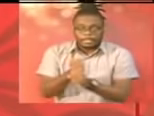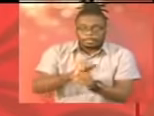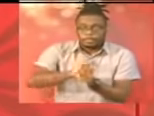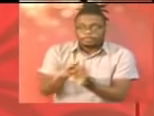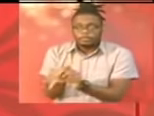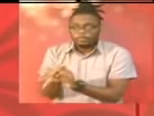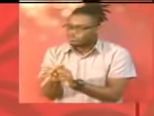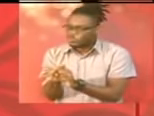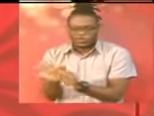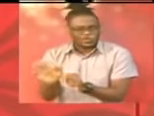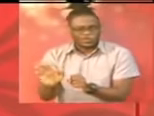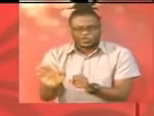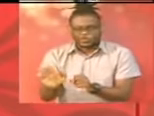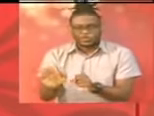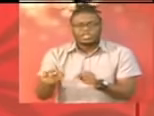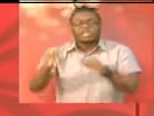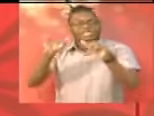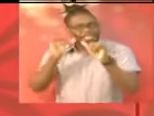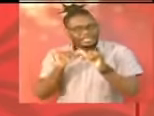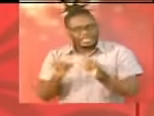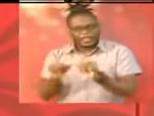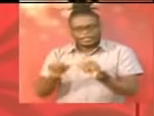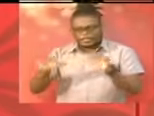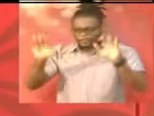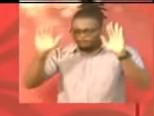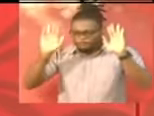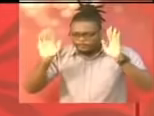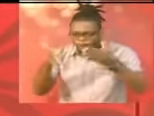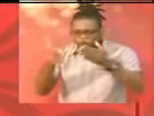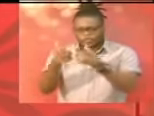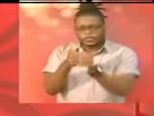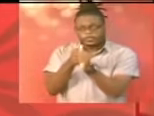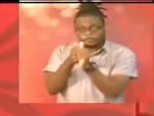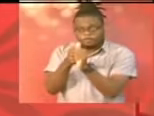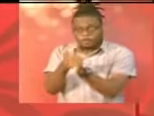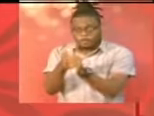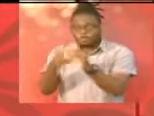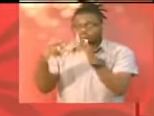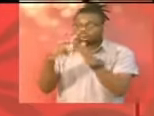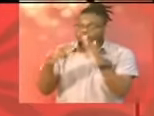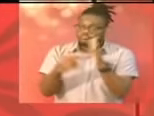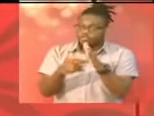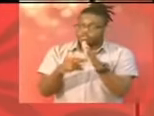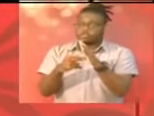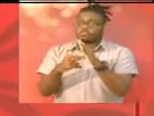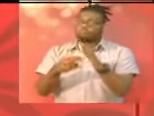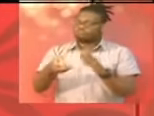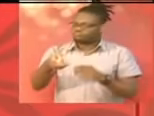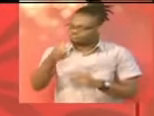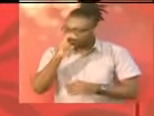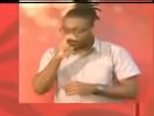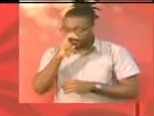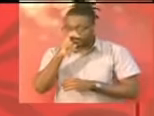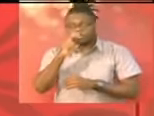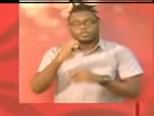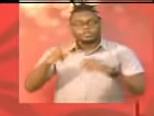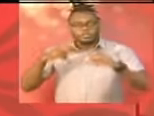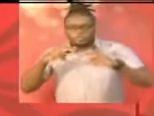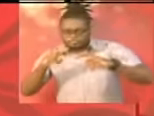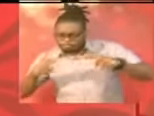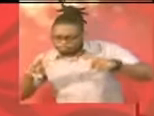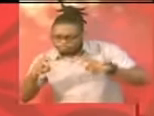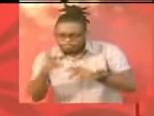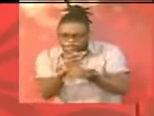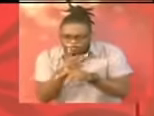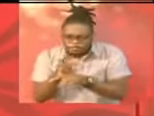been subject to the same checks, balances, and scientific and regulatory rigor as any other